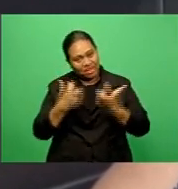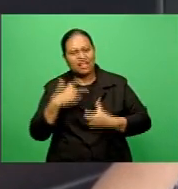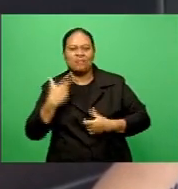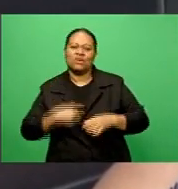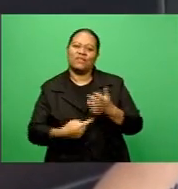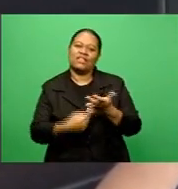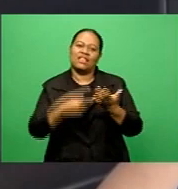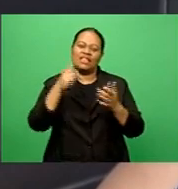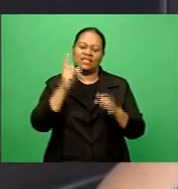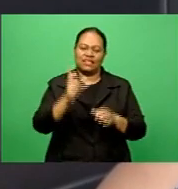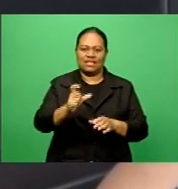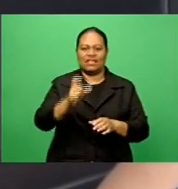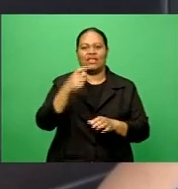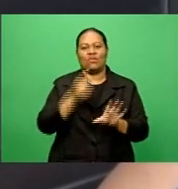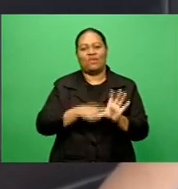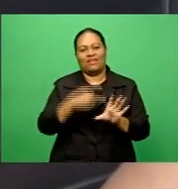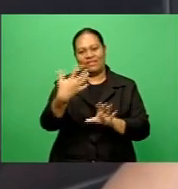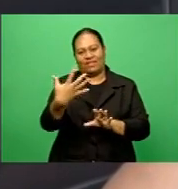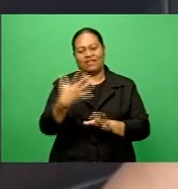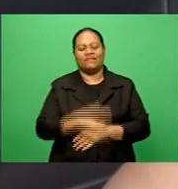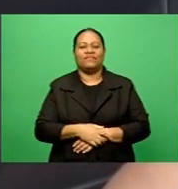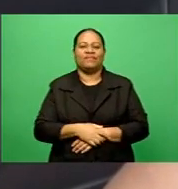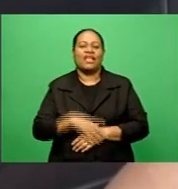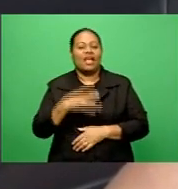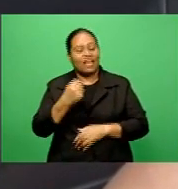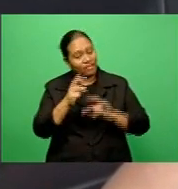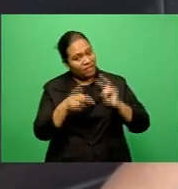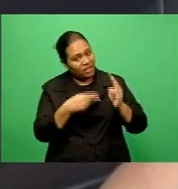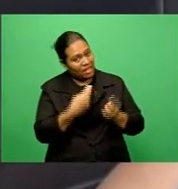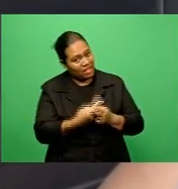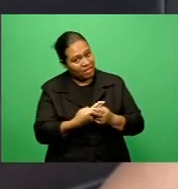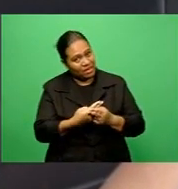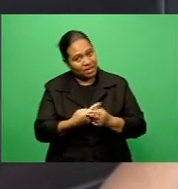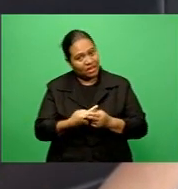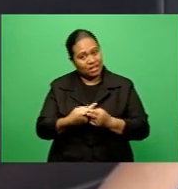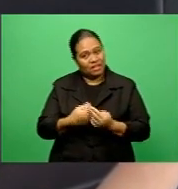Yasa. We've had families that have lost,